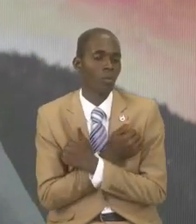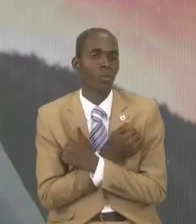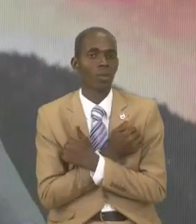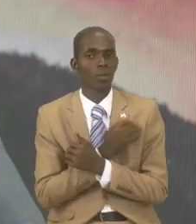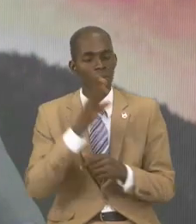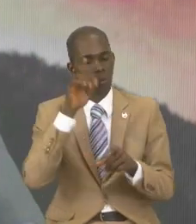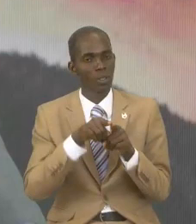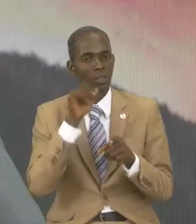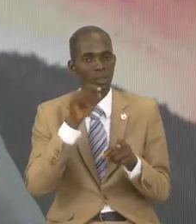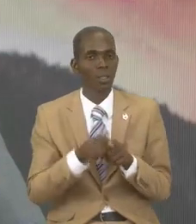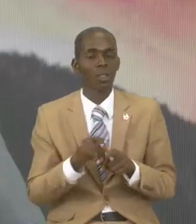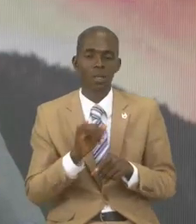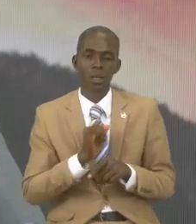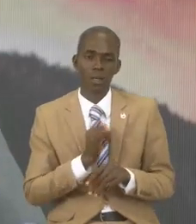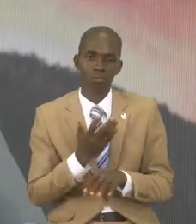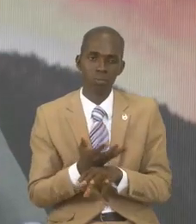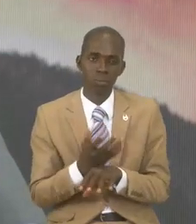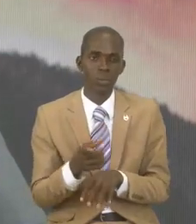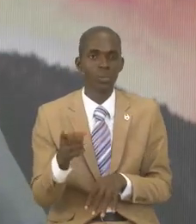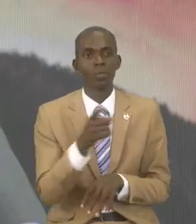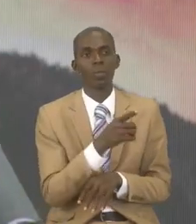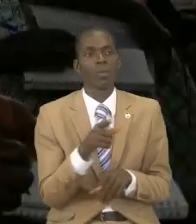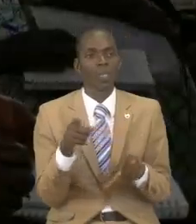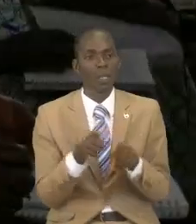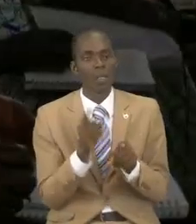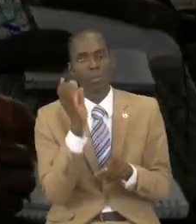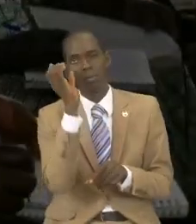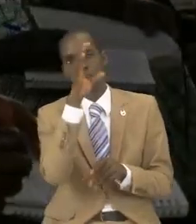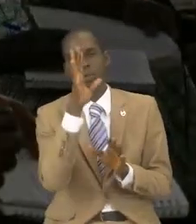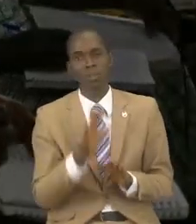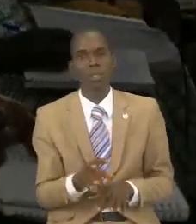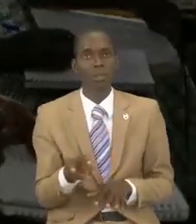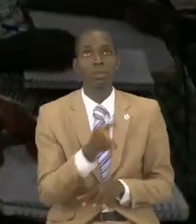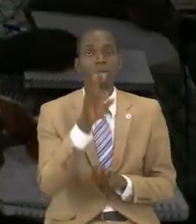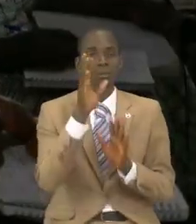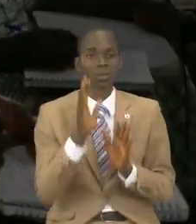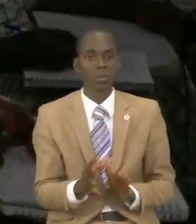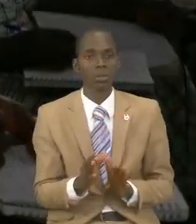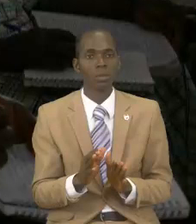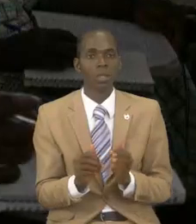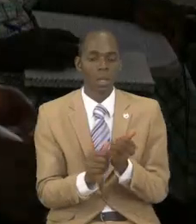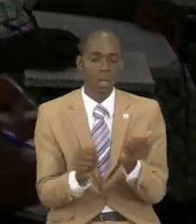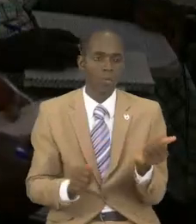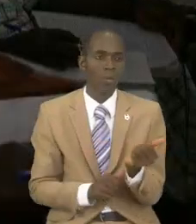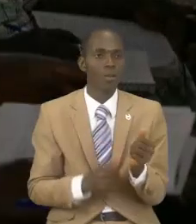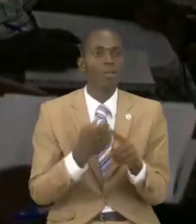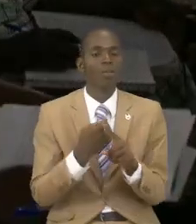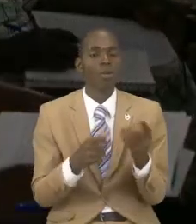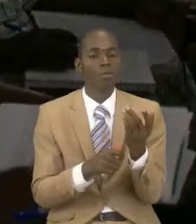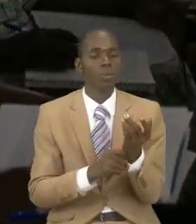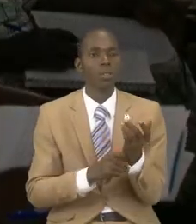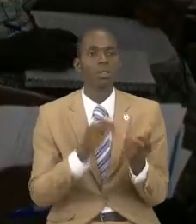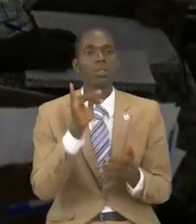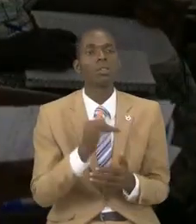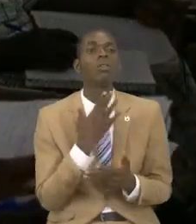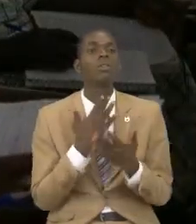you, as strangers and pilgrims, abstain from fleshly lust